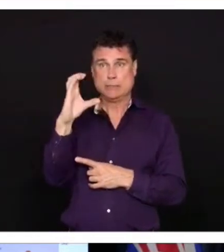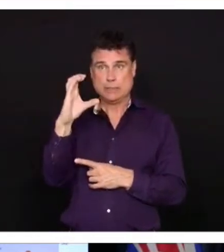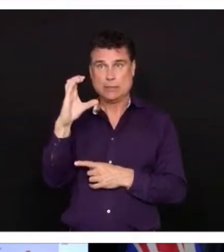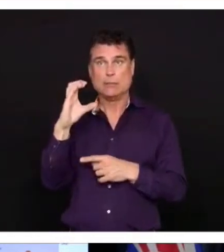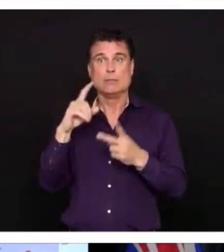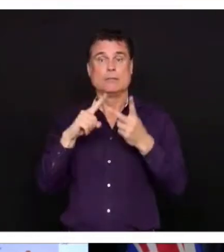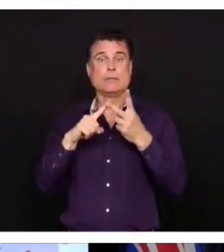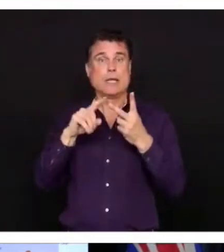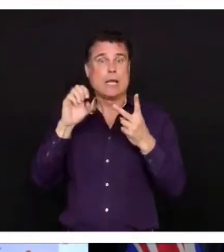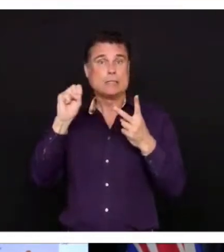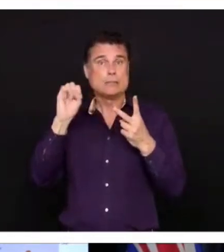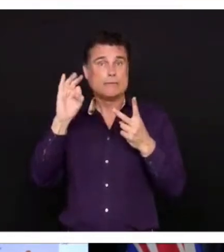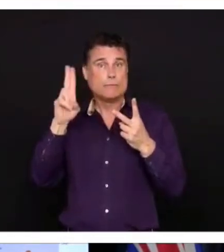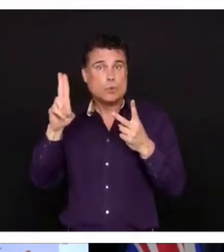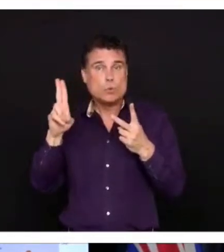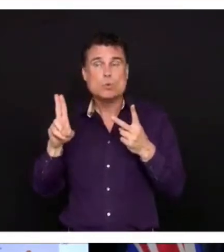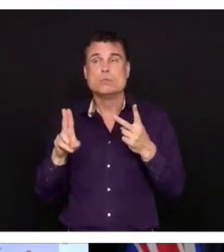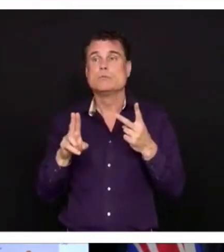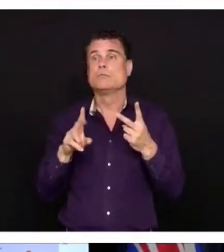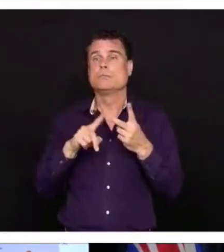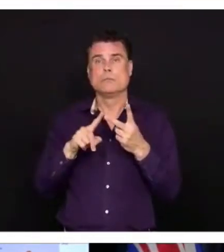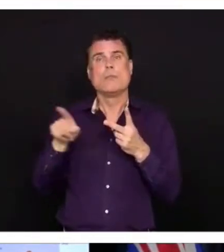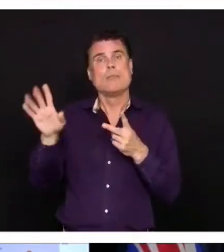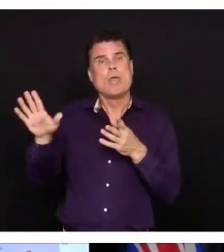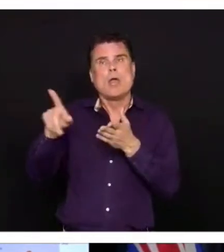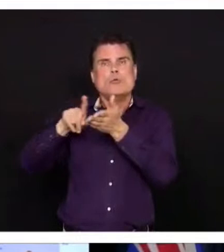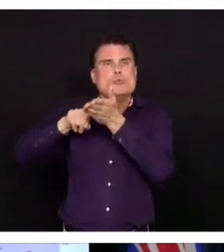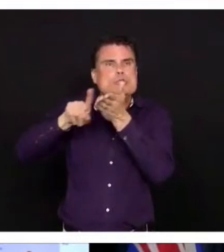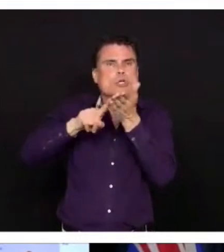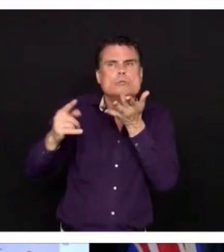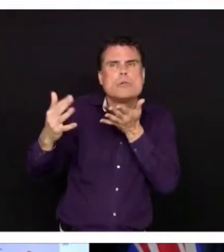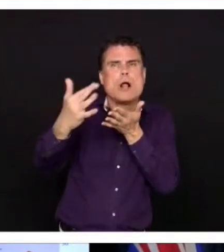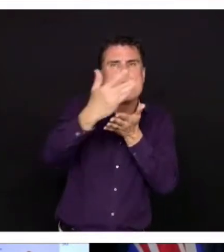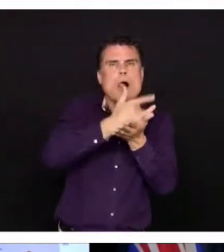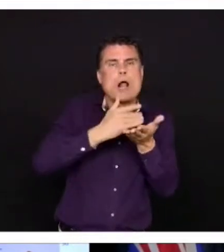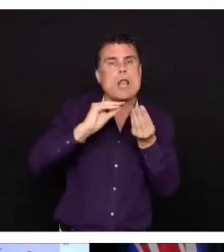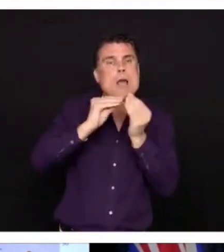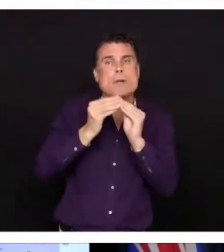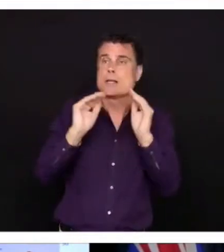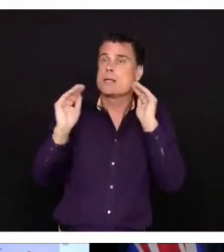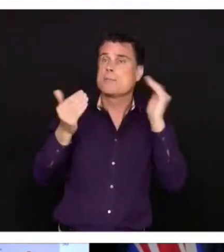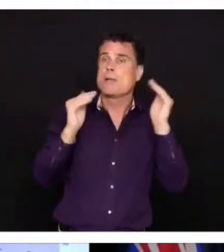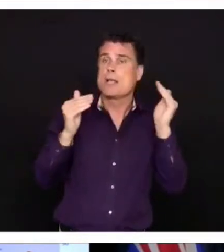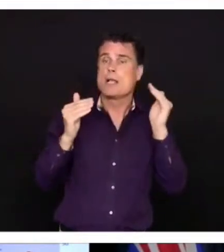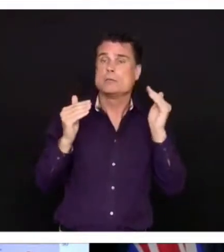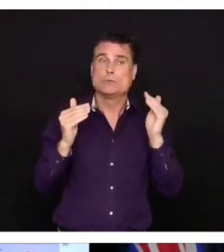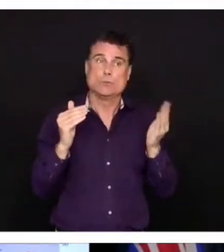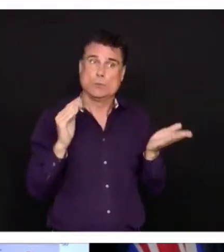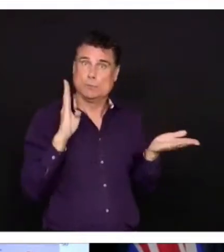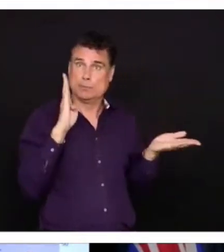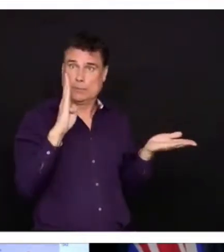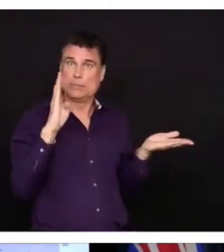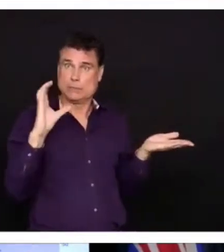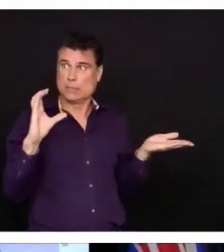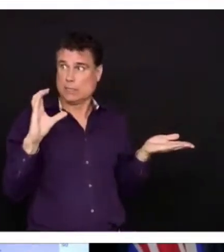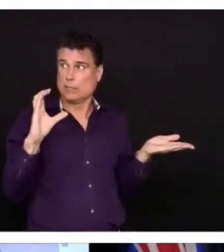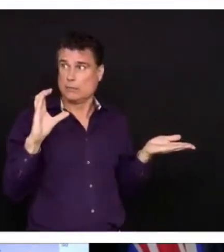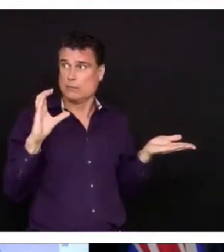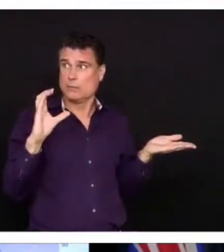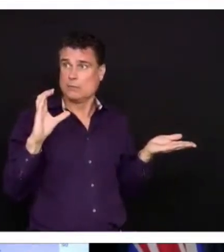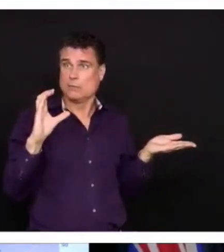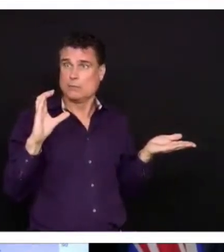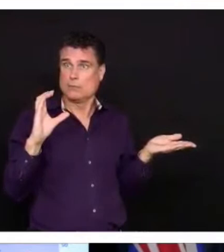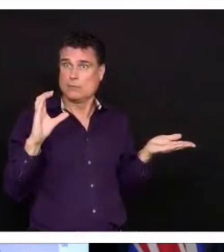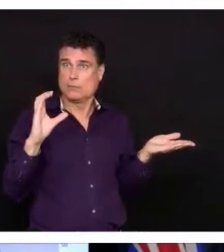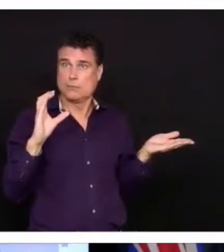put in some of these public health measures. And it uses what we call a stringency index. I would not have come